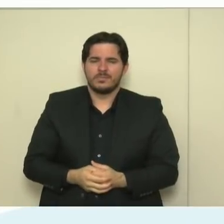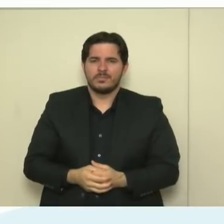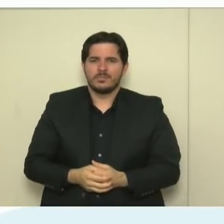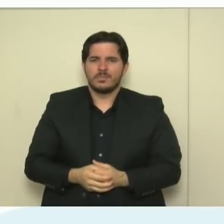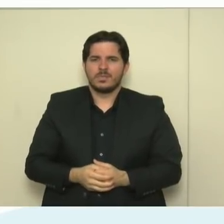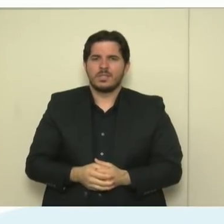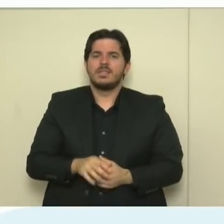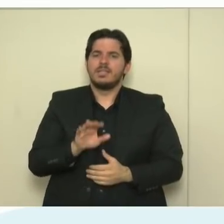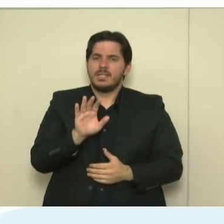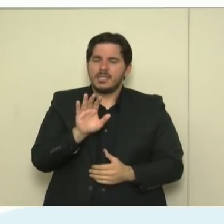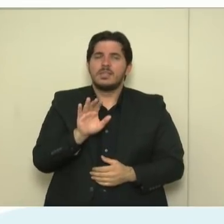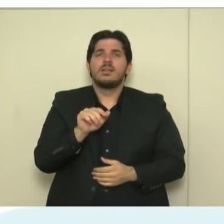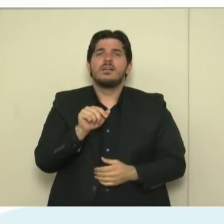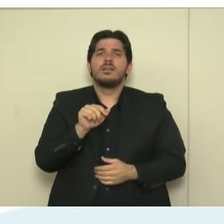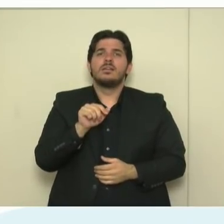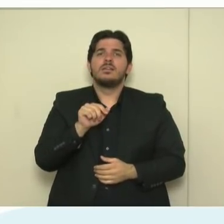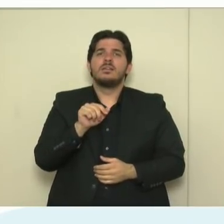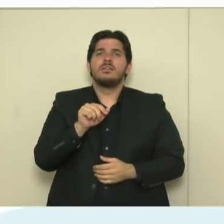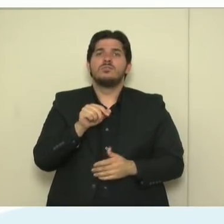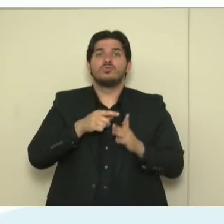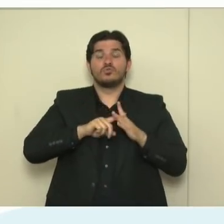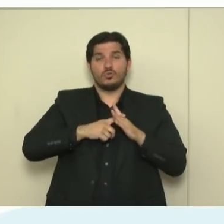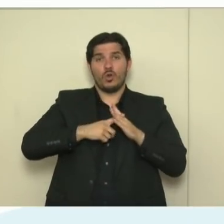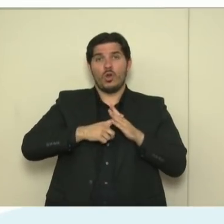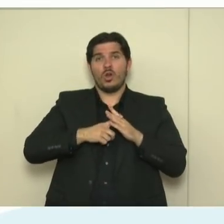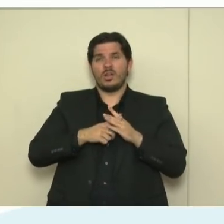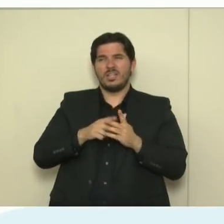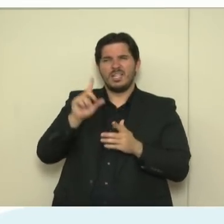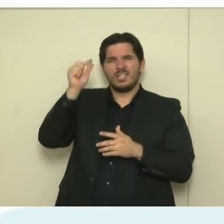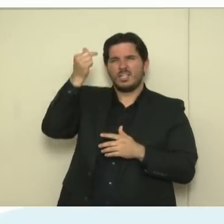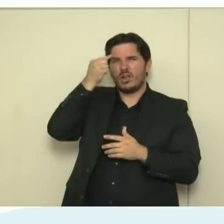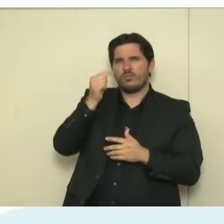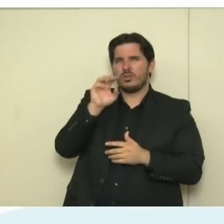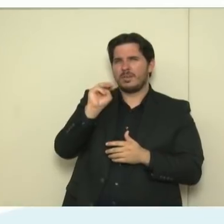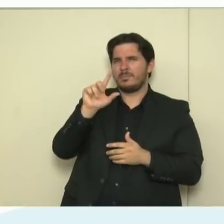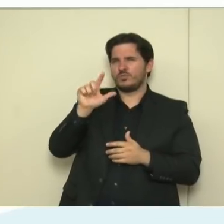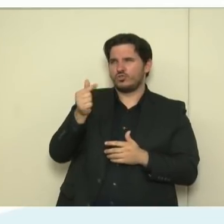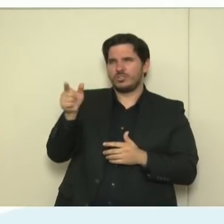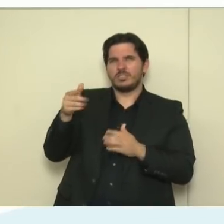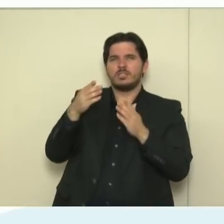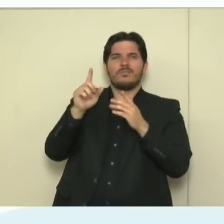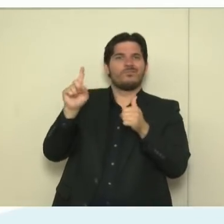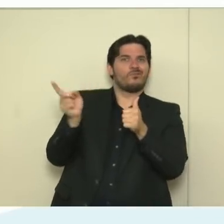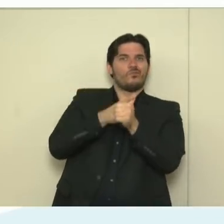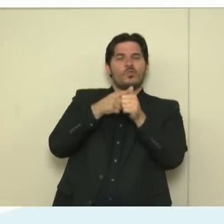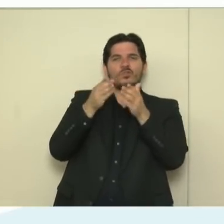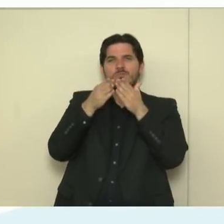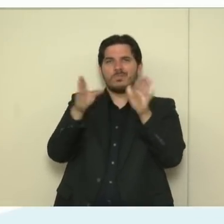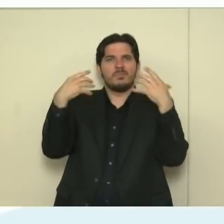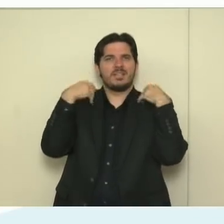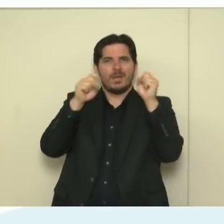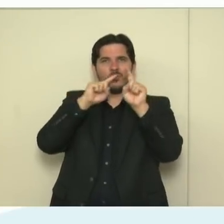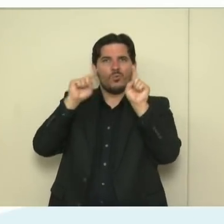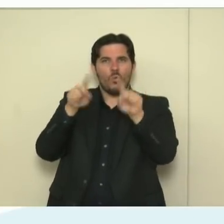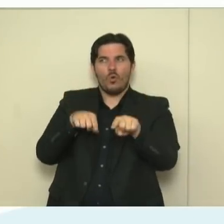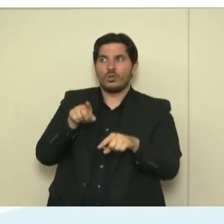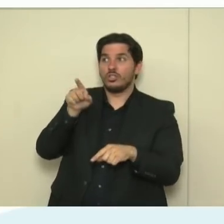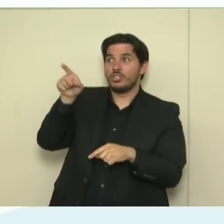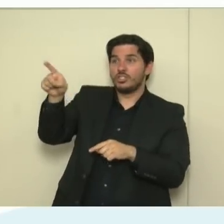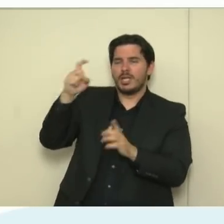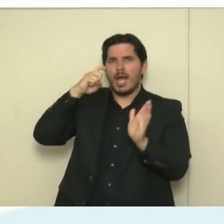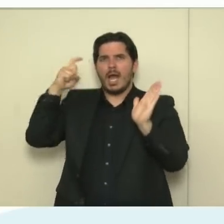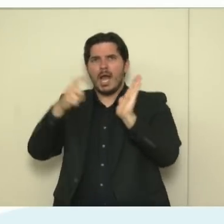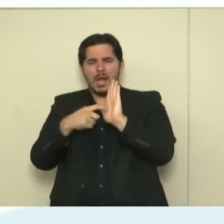I'd like to talk first, beginning with Governor Lujan Grisham's first public health order. She recognized right away childcare was an